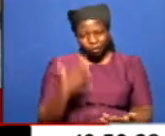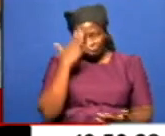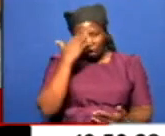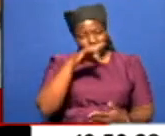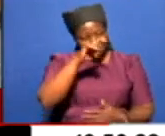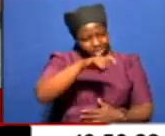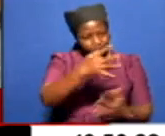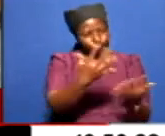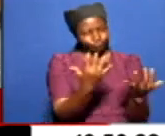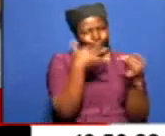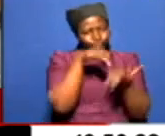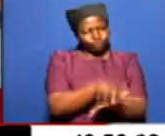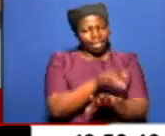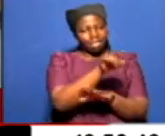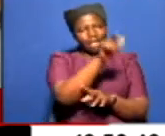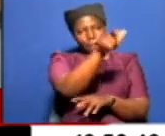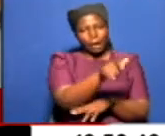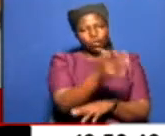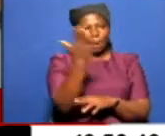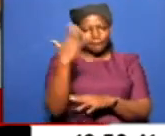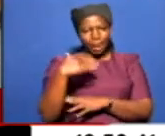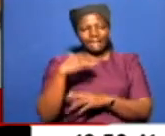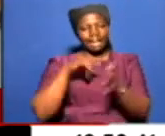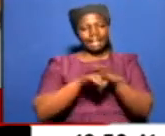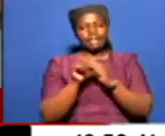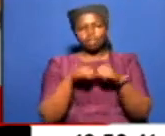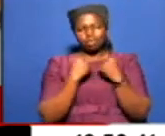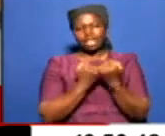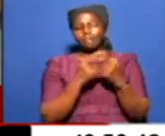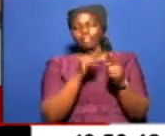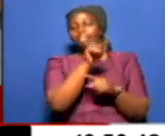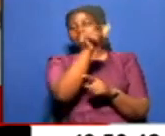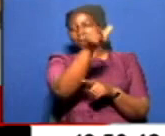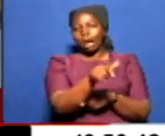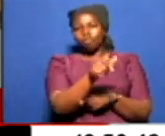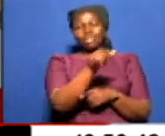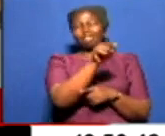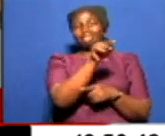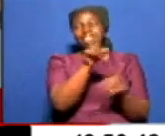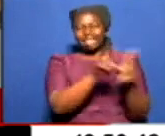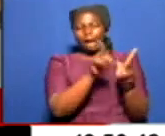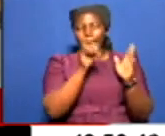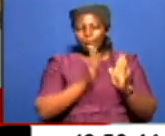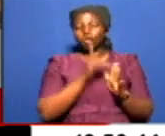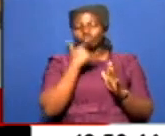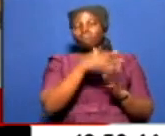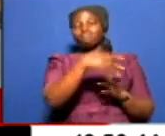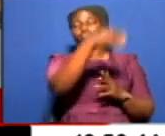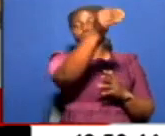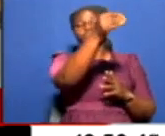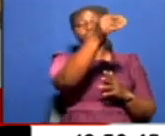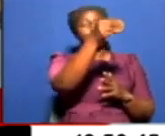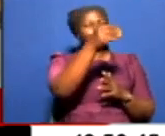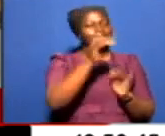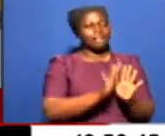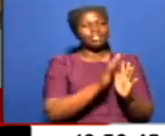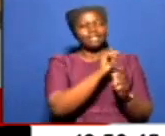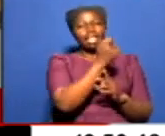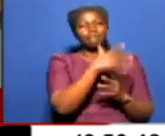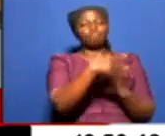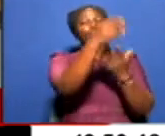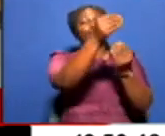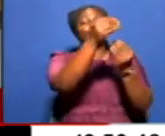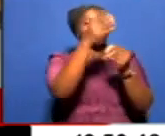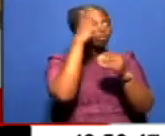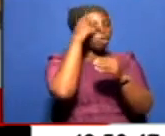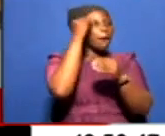this person back into the society? Sure. But that person is not the person that left Kenya, went to Somalia, was radicalized and came back. Yes. How do we